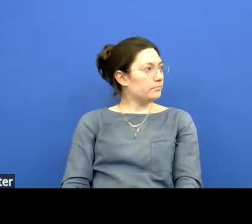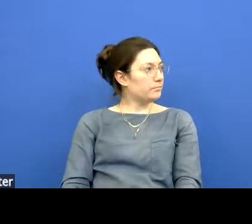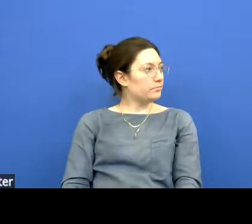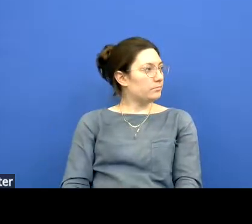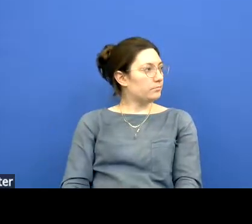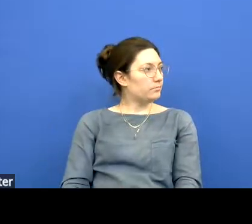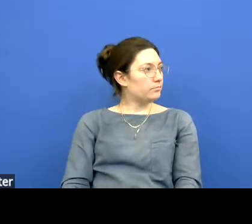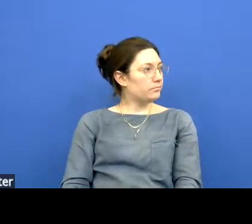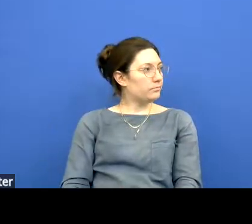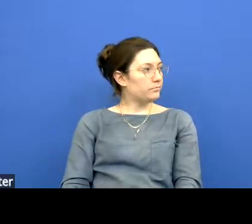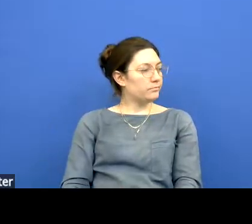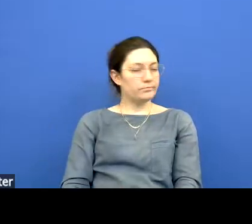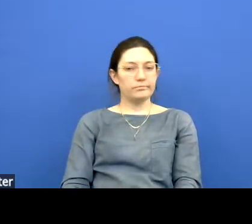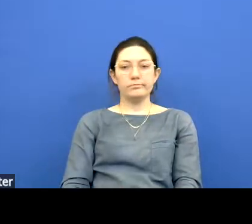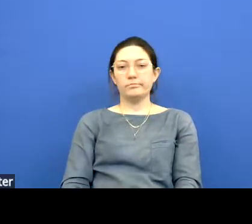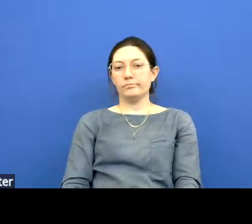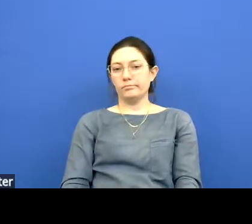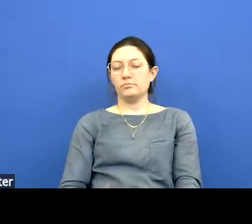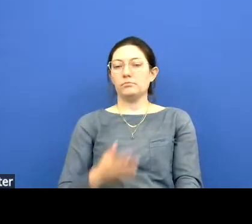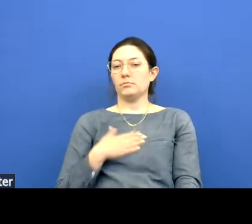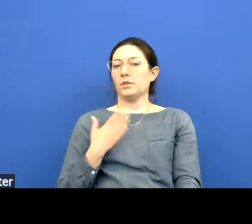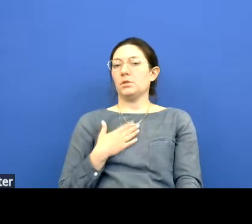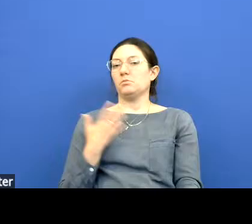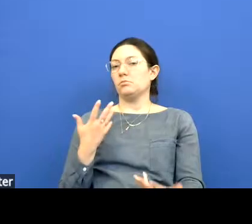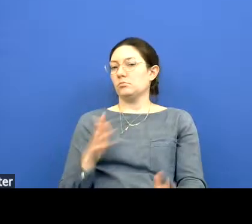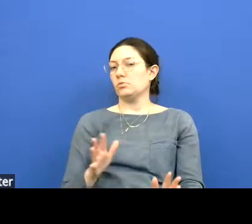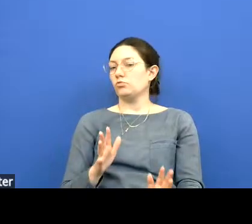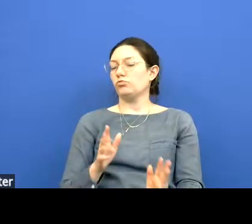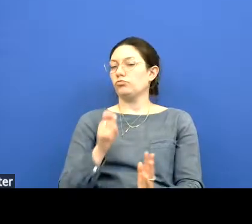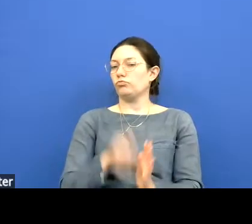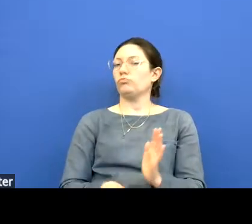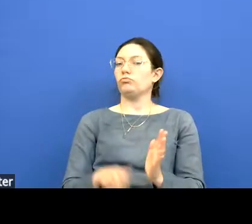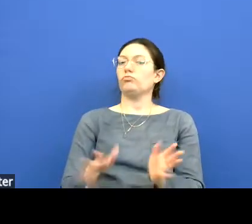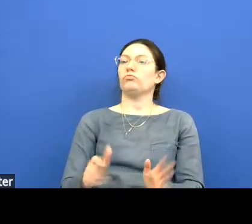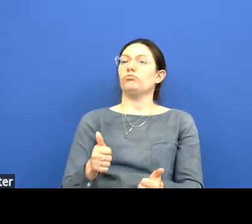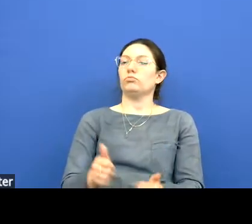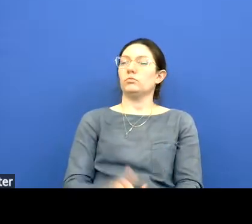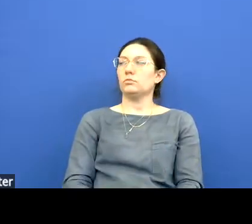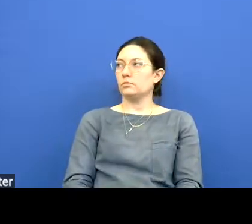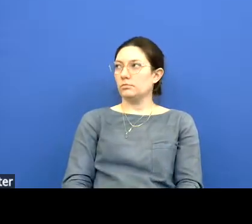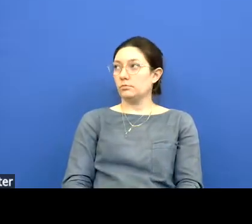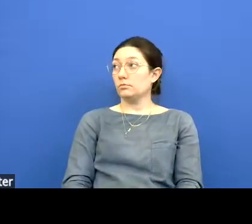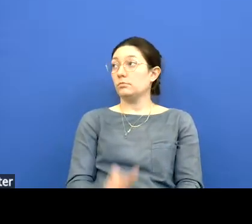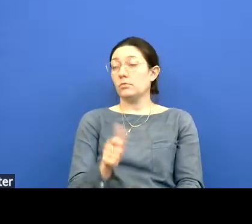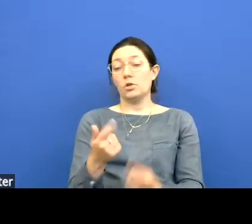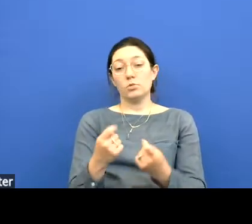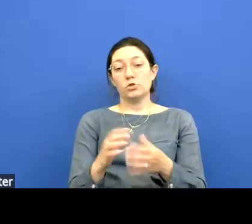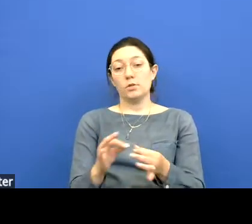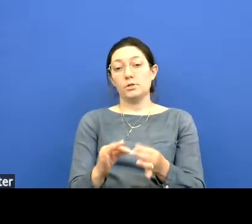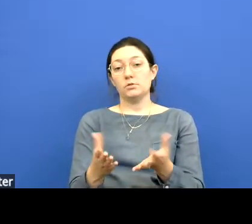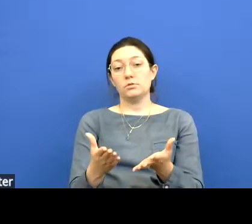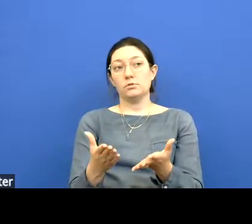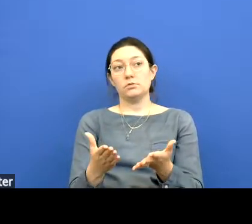took longer than expected, but glad we've got it across the finish line. Any other questions,